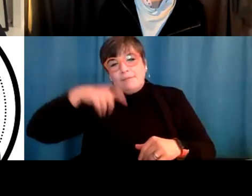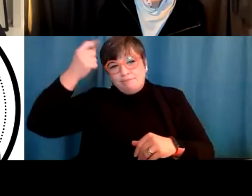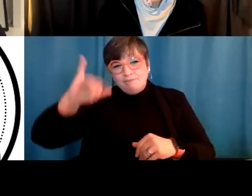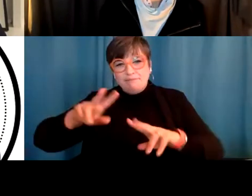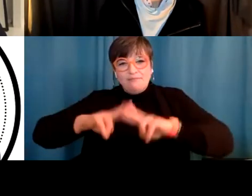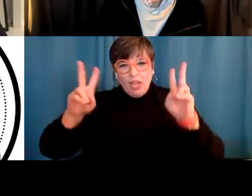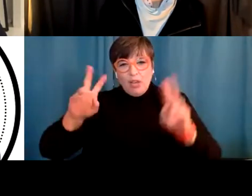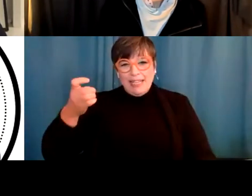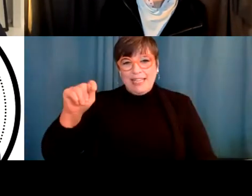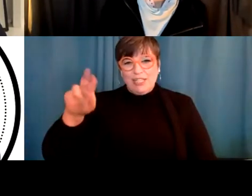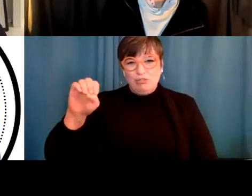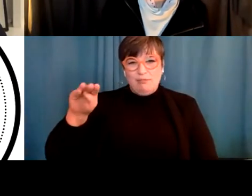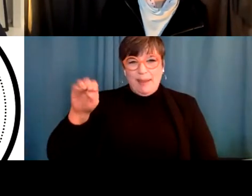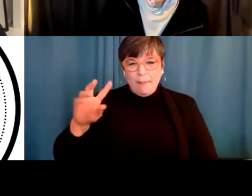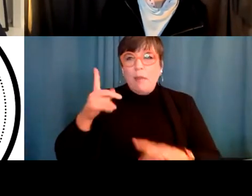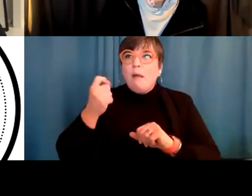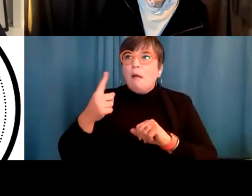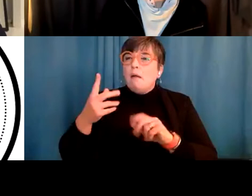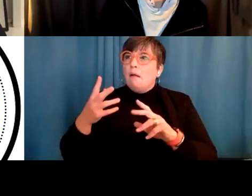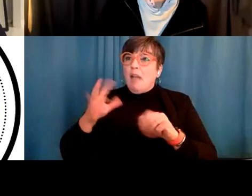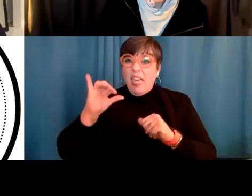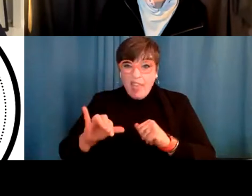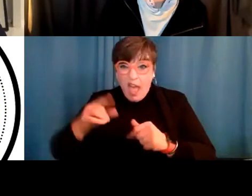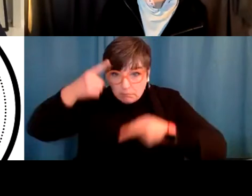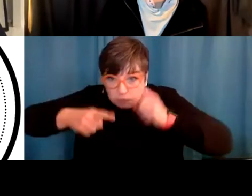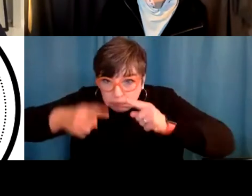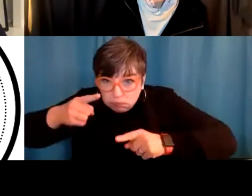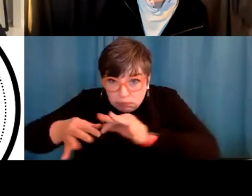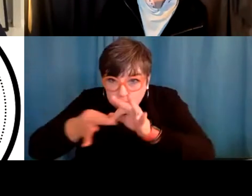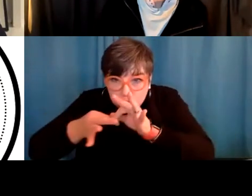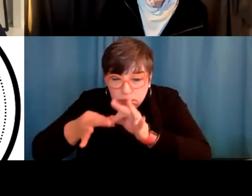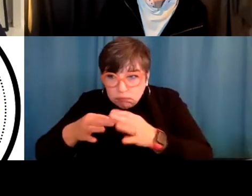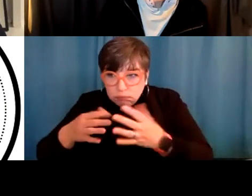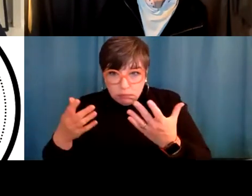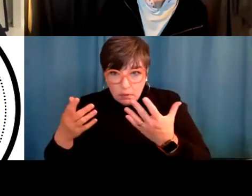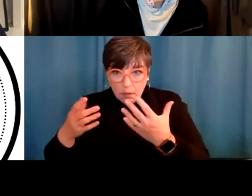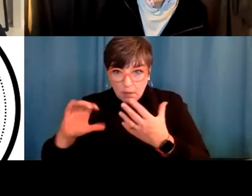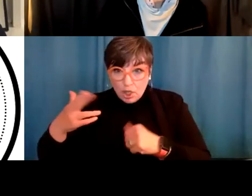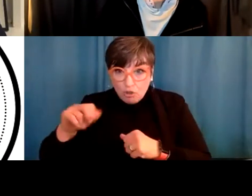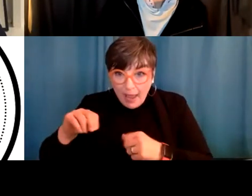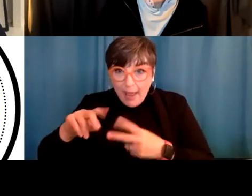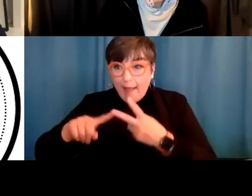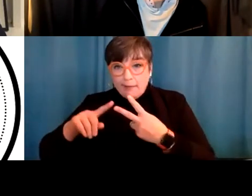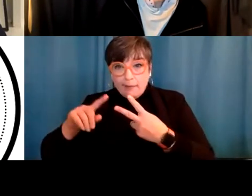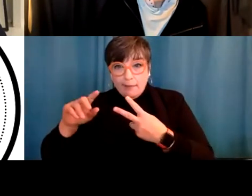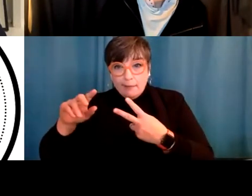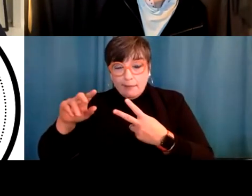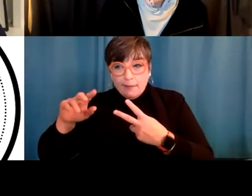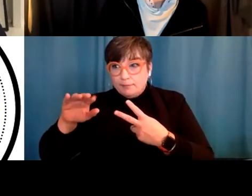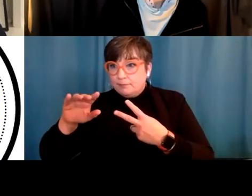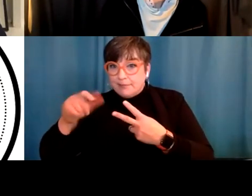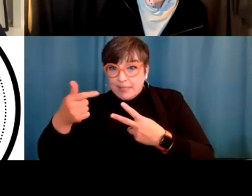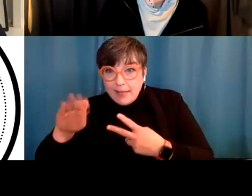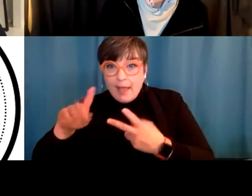this coordinated manipulation that comes from the chans through the mainstream social media platforms and ultimately to the